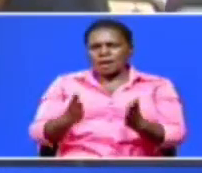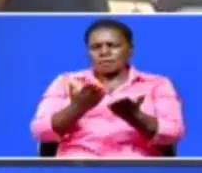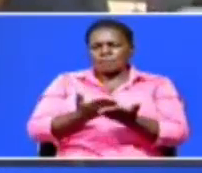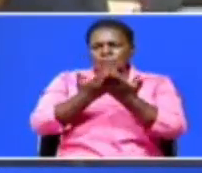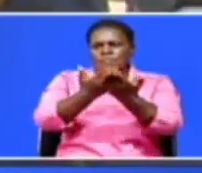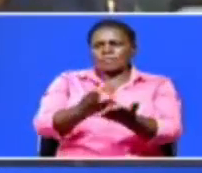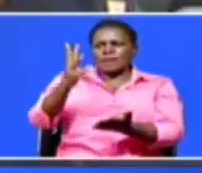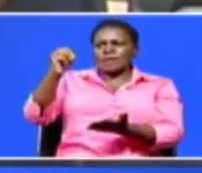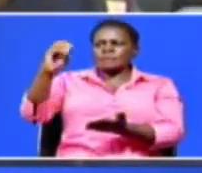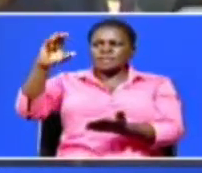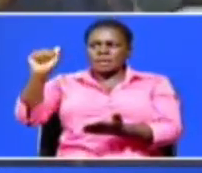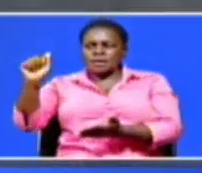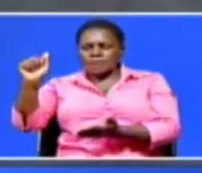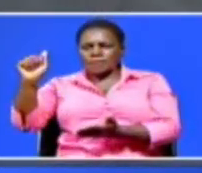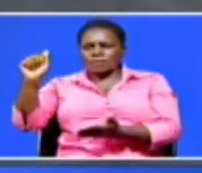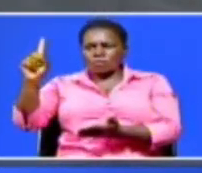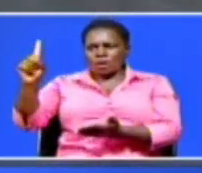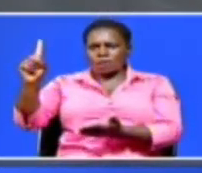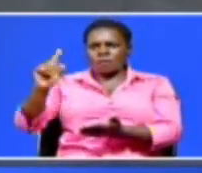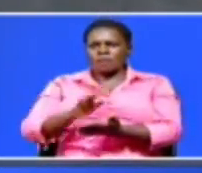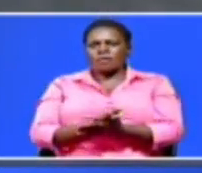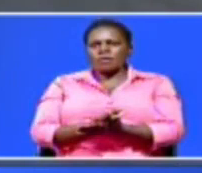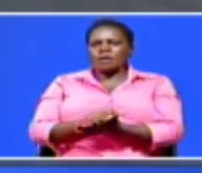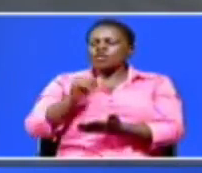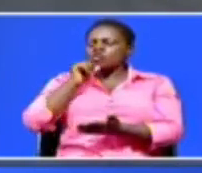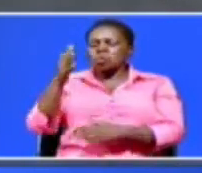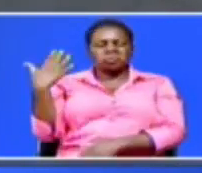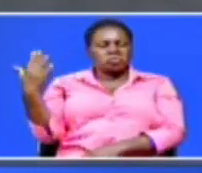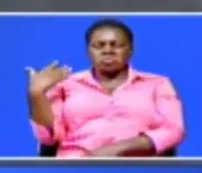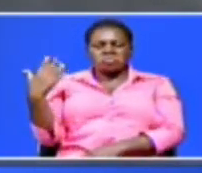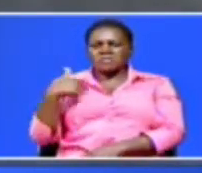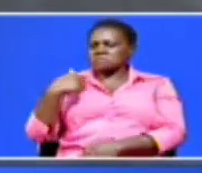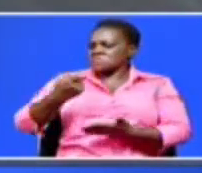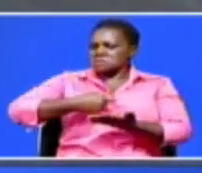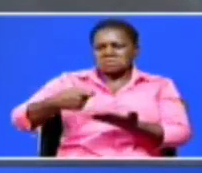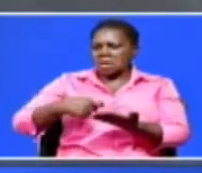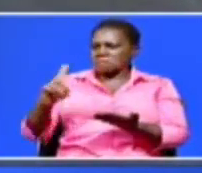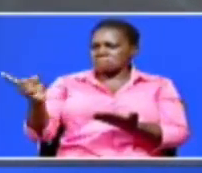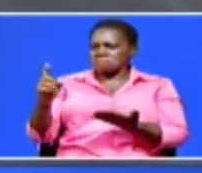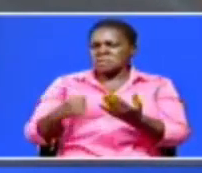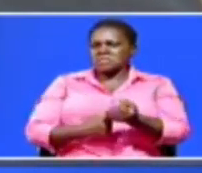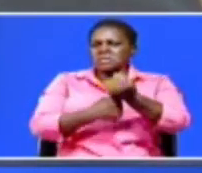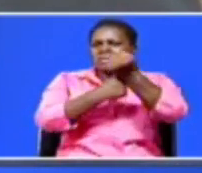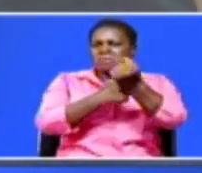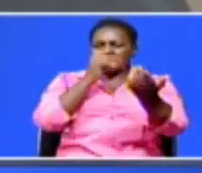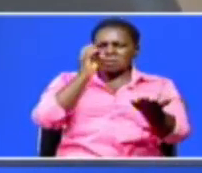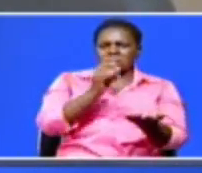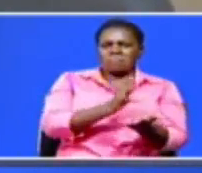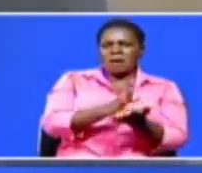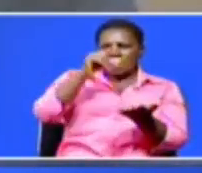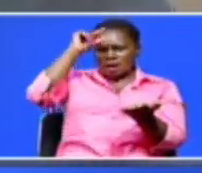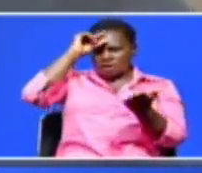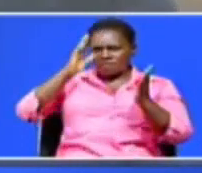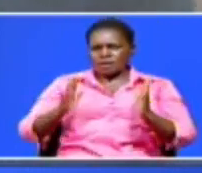Ward MCA Kinyua Wangoi. This is not the document I signed in support of removal of the